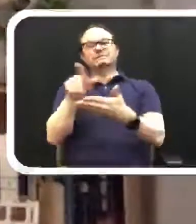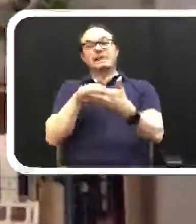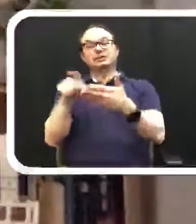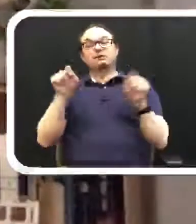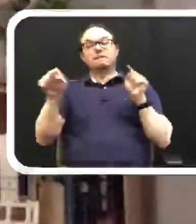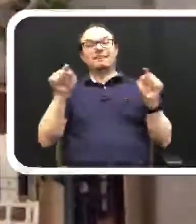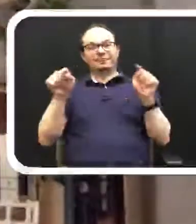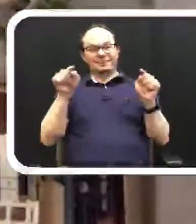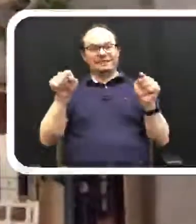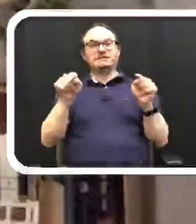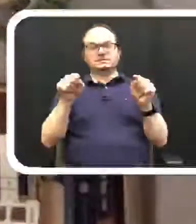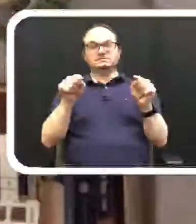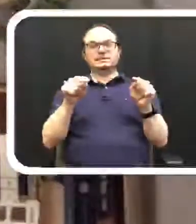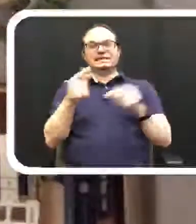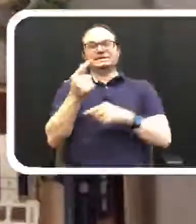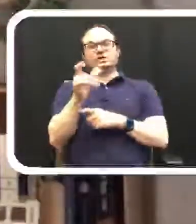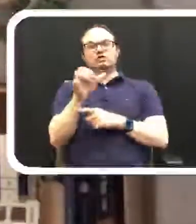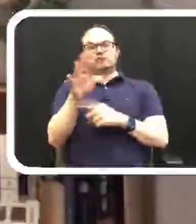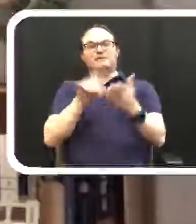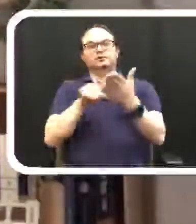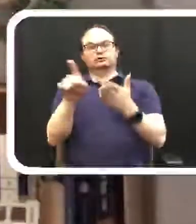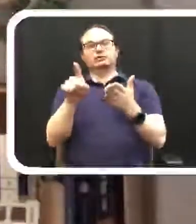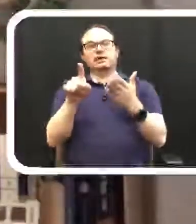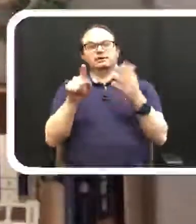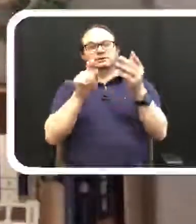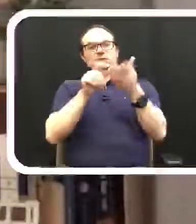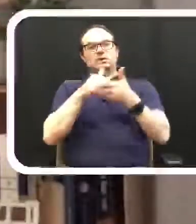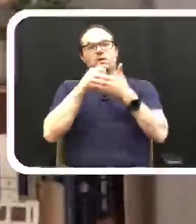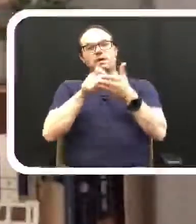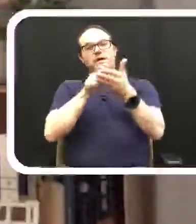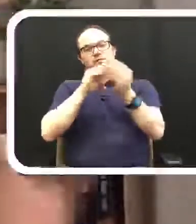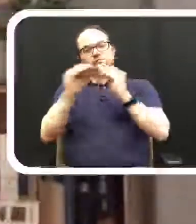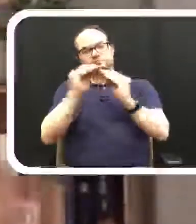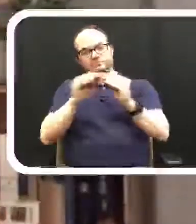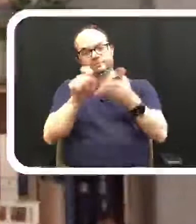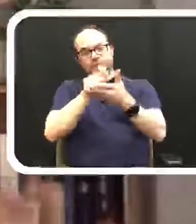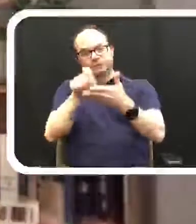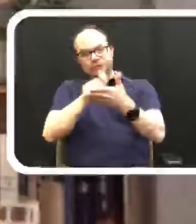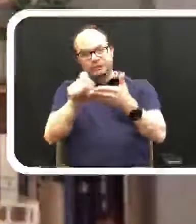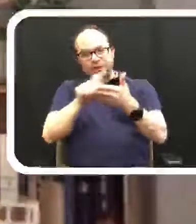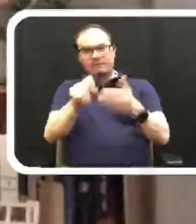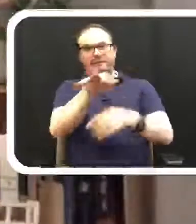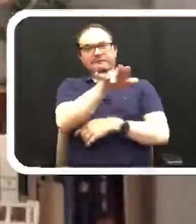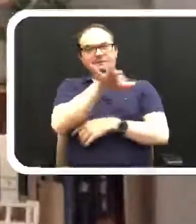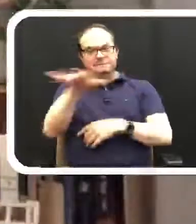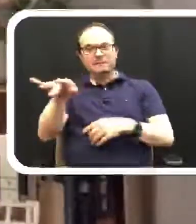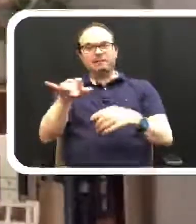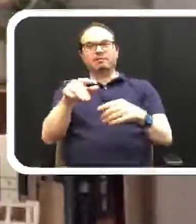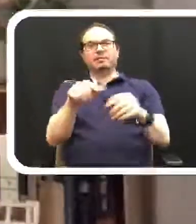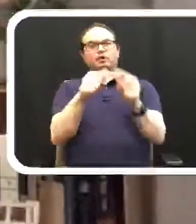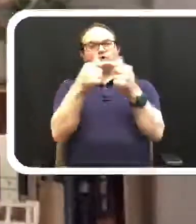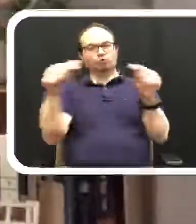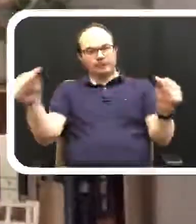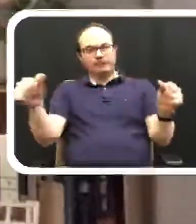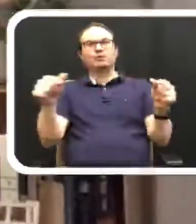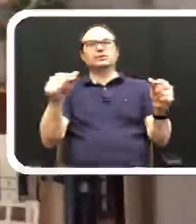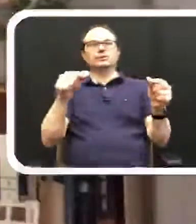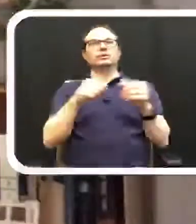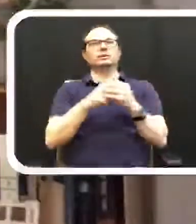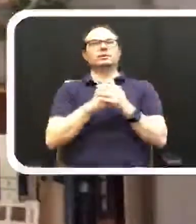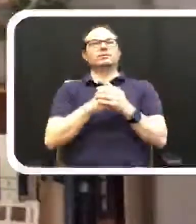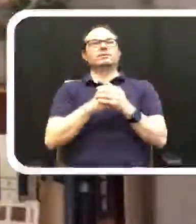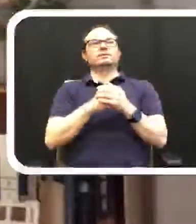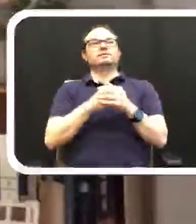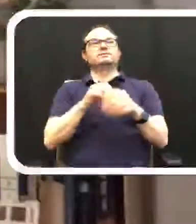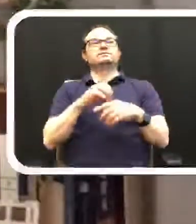catch errors in your writing and give suggestions and then give explanations as to why something is popping up as incorrect. The other thing I